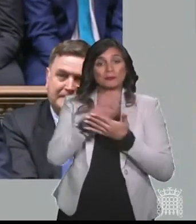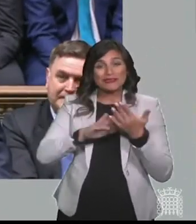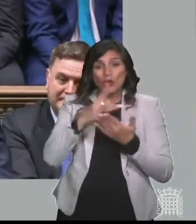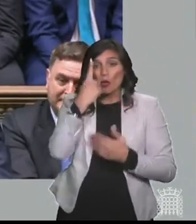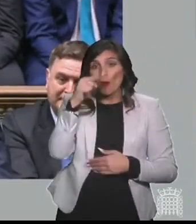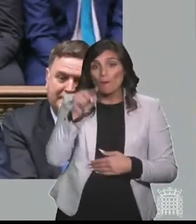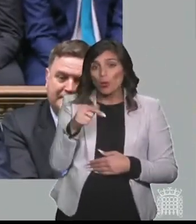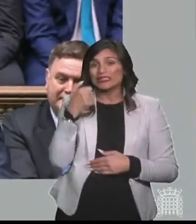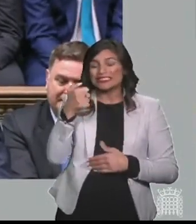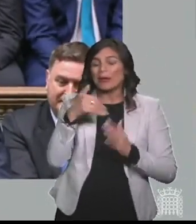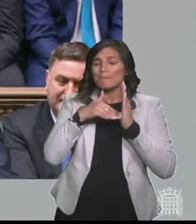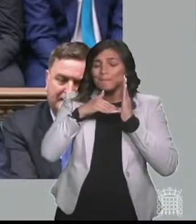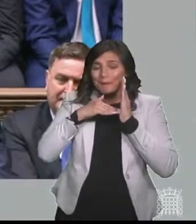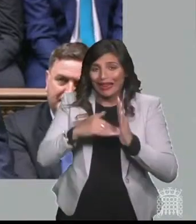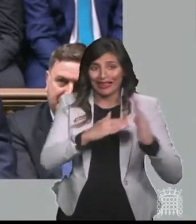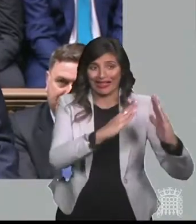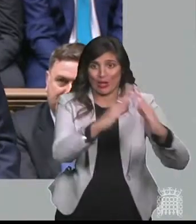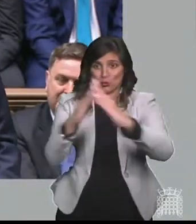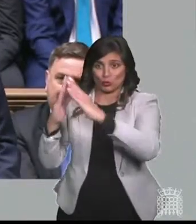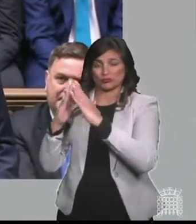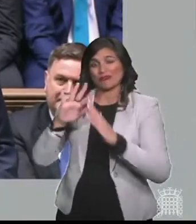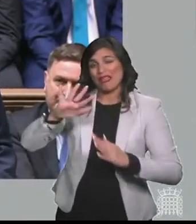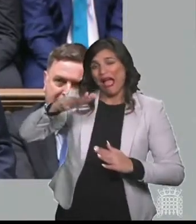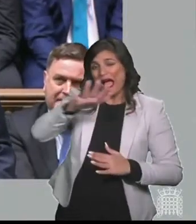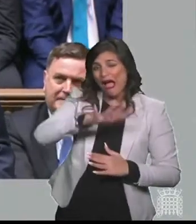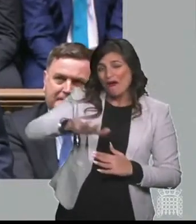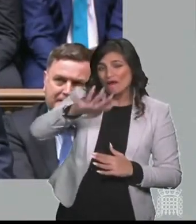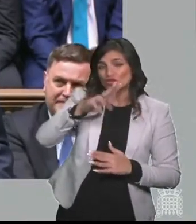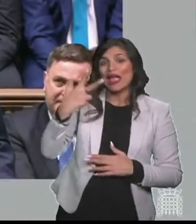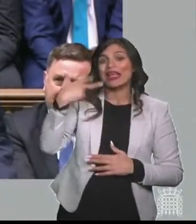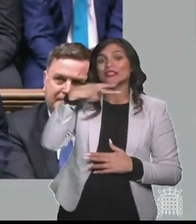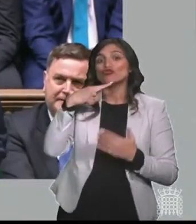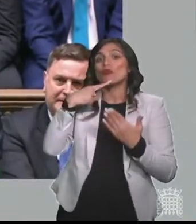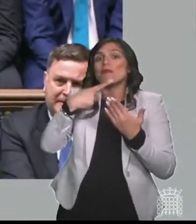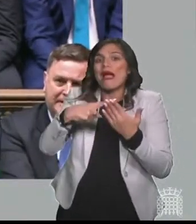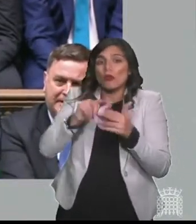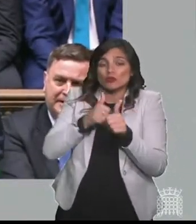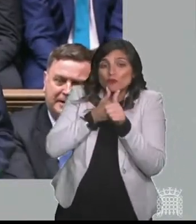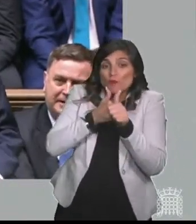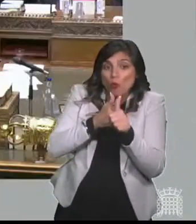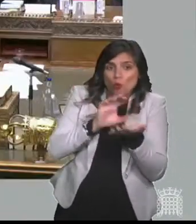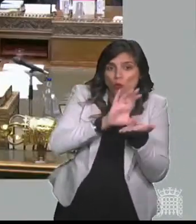million households an average of £800 of support next year.